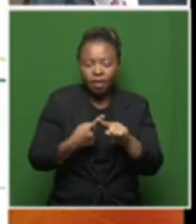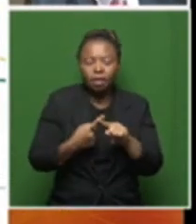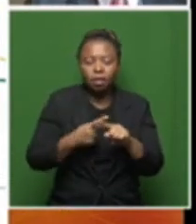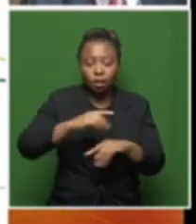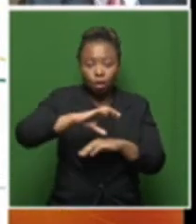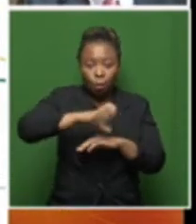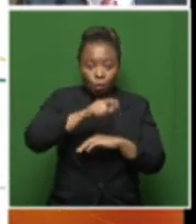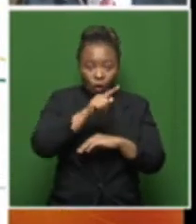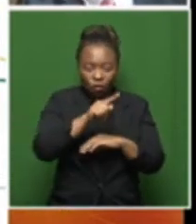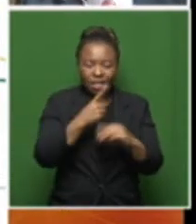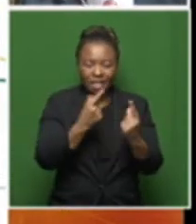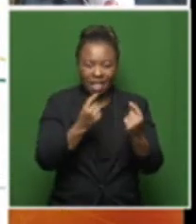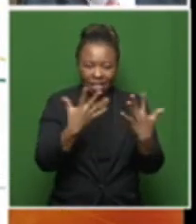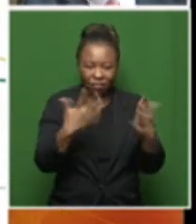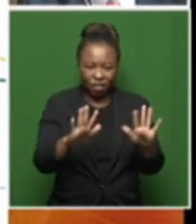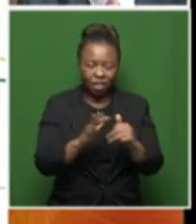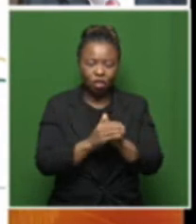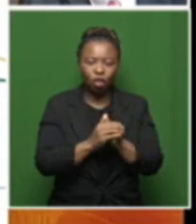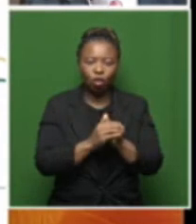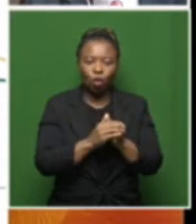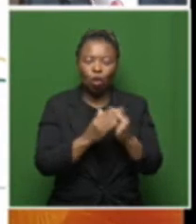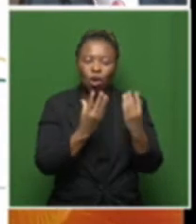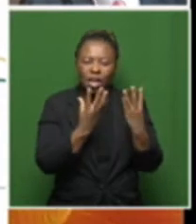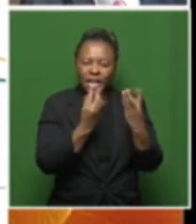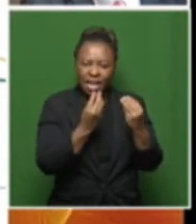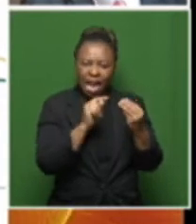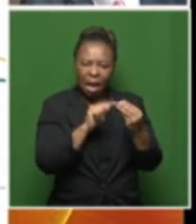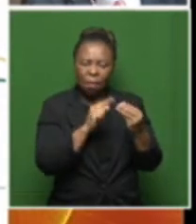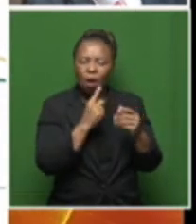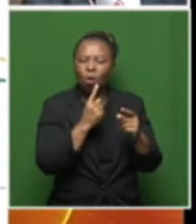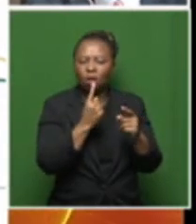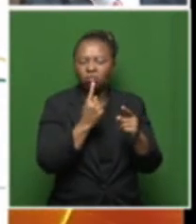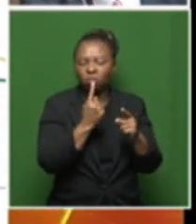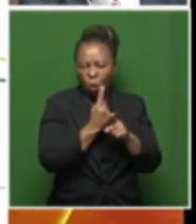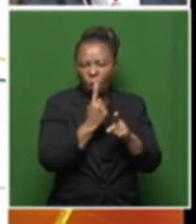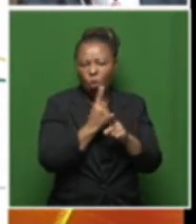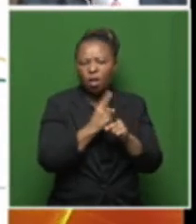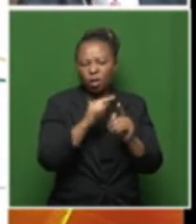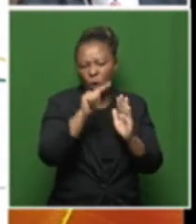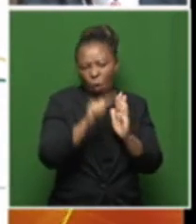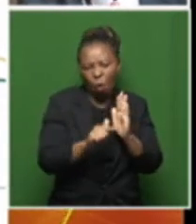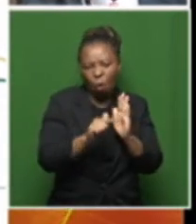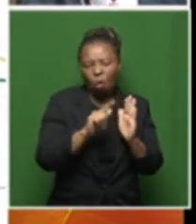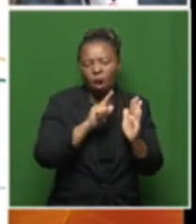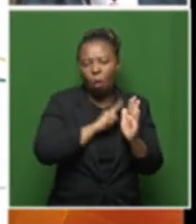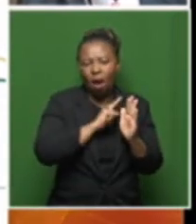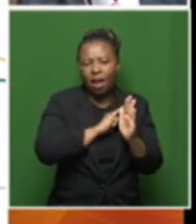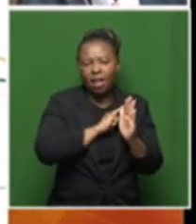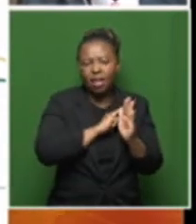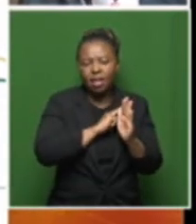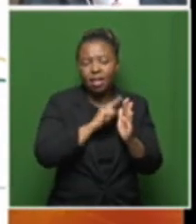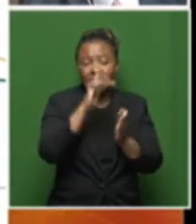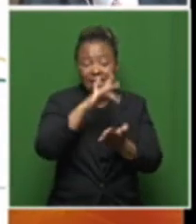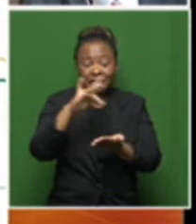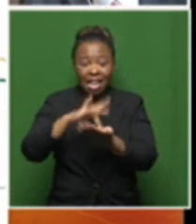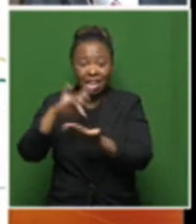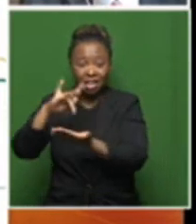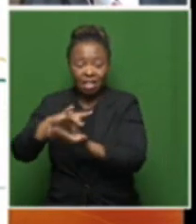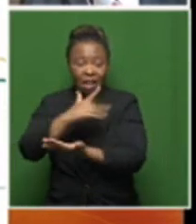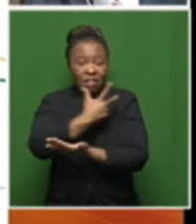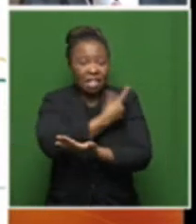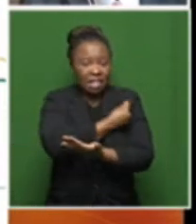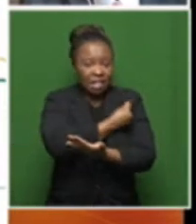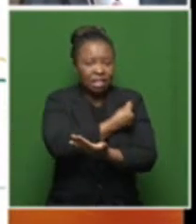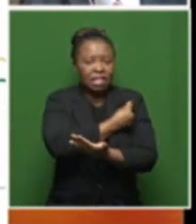province. These figures will always be the lowest possible figure because in many vaccination centers, there are still